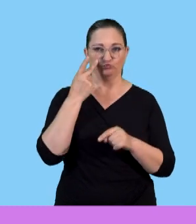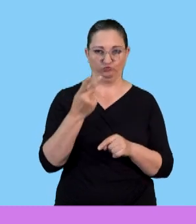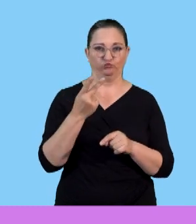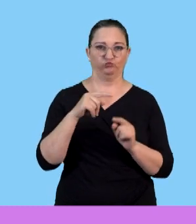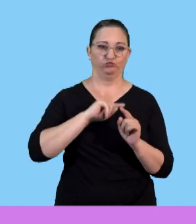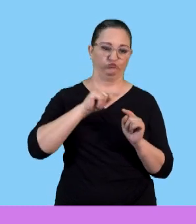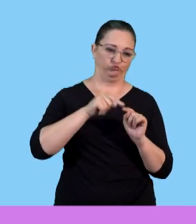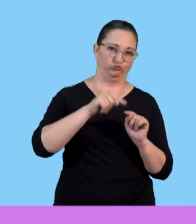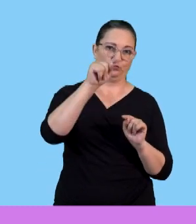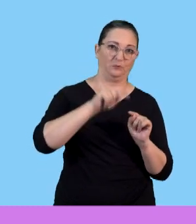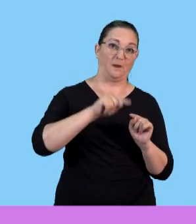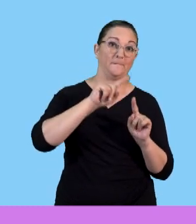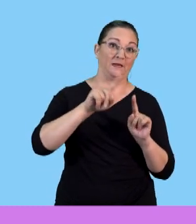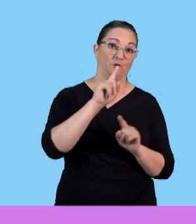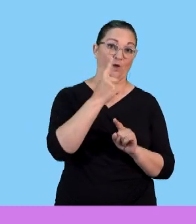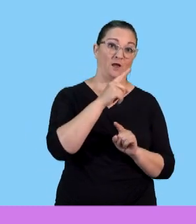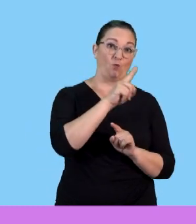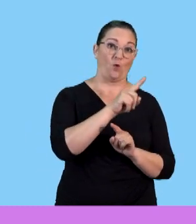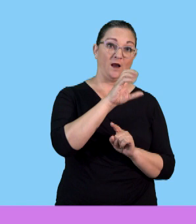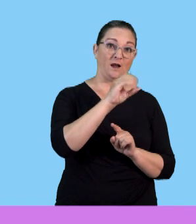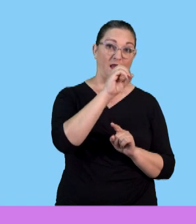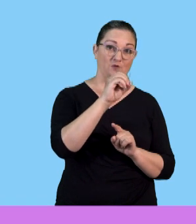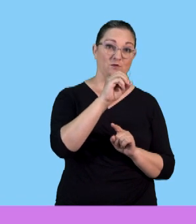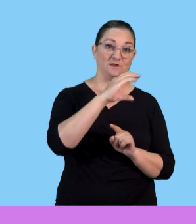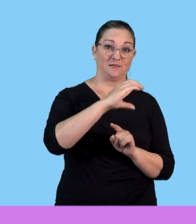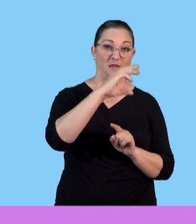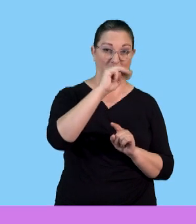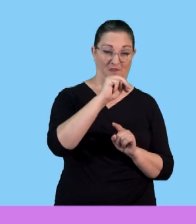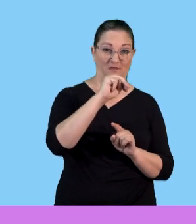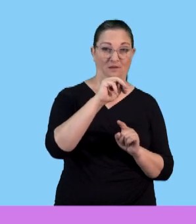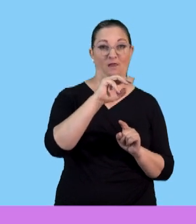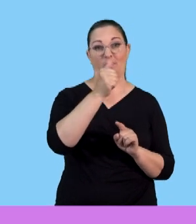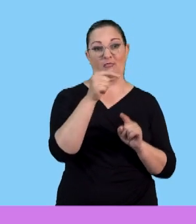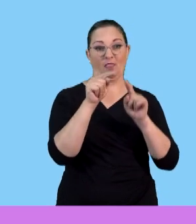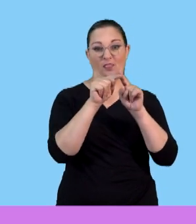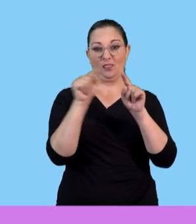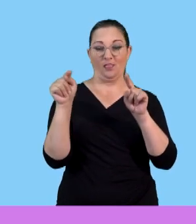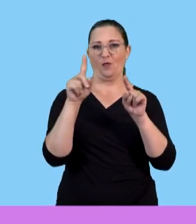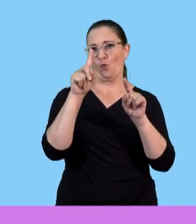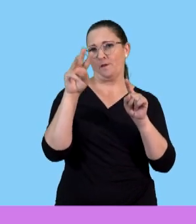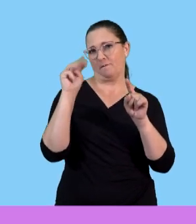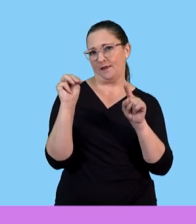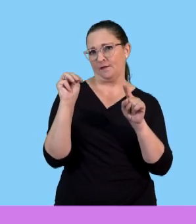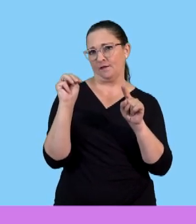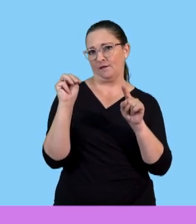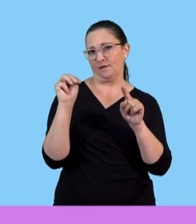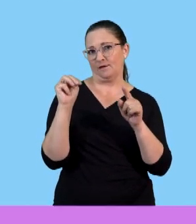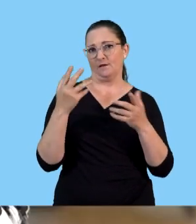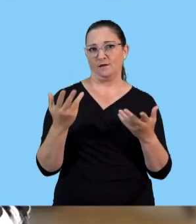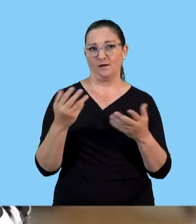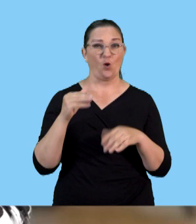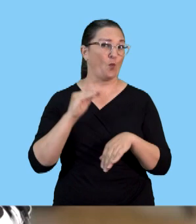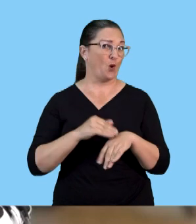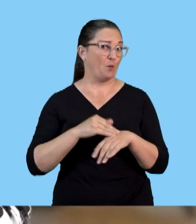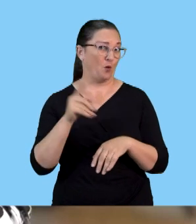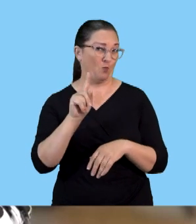The one side is 100 centimeters and the other side is a meter. Now what's the